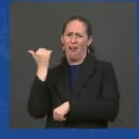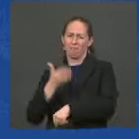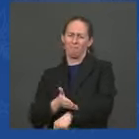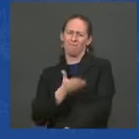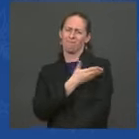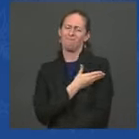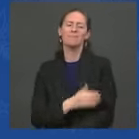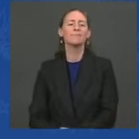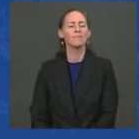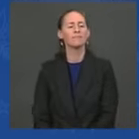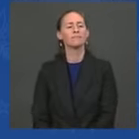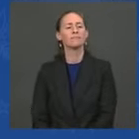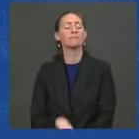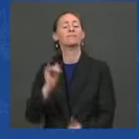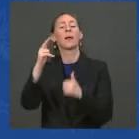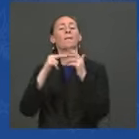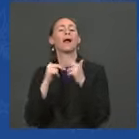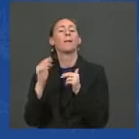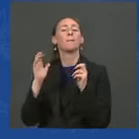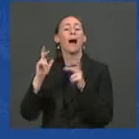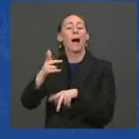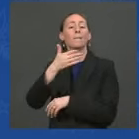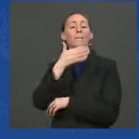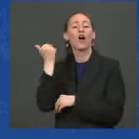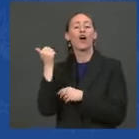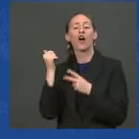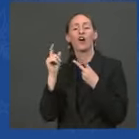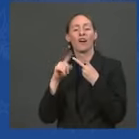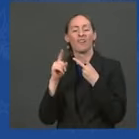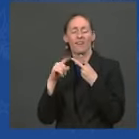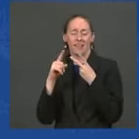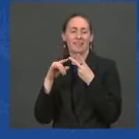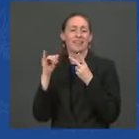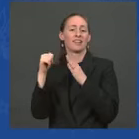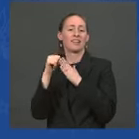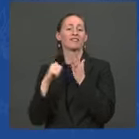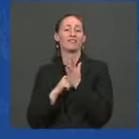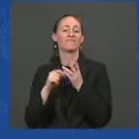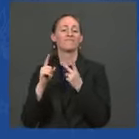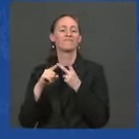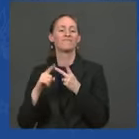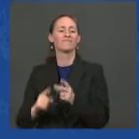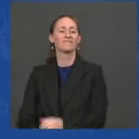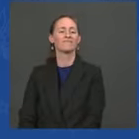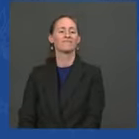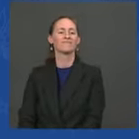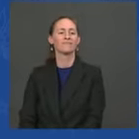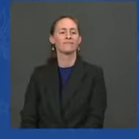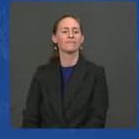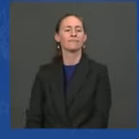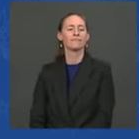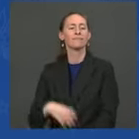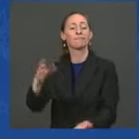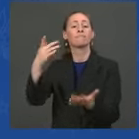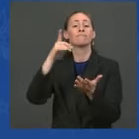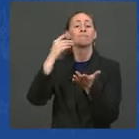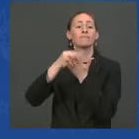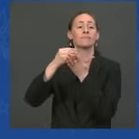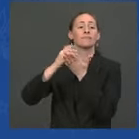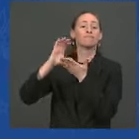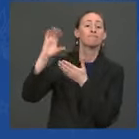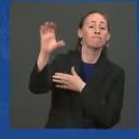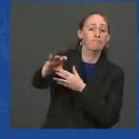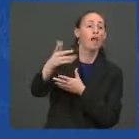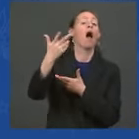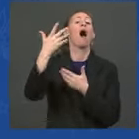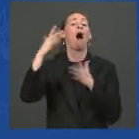The Build Back Better Act says that you get the first half of it paid to you, and then the second half you get paid on a monthly basis.